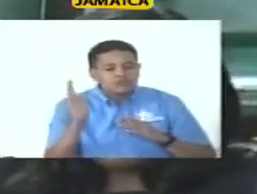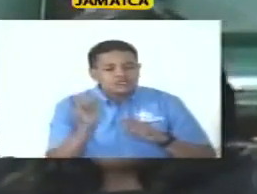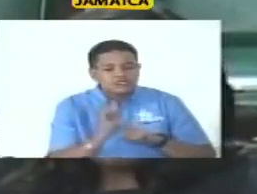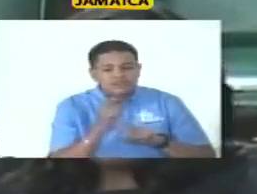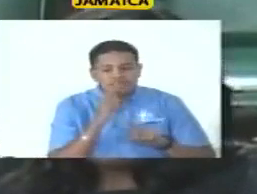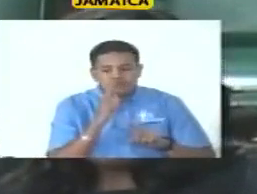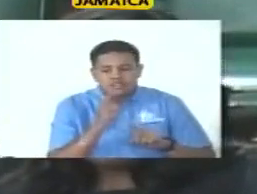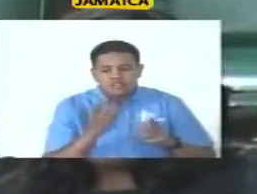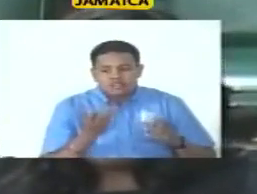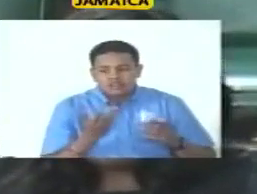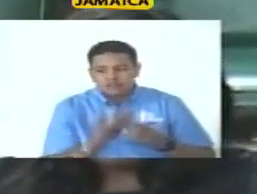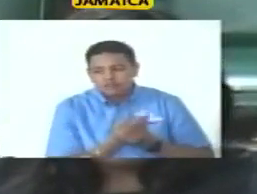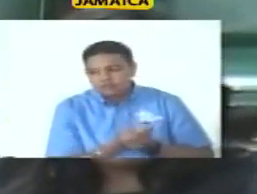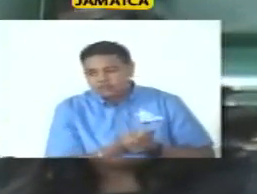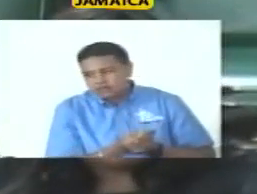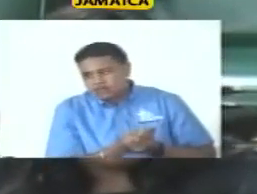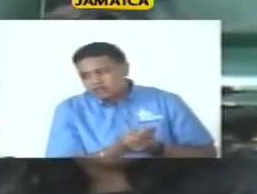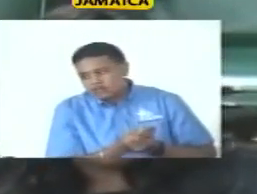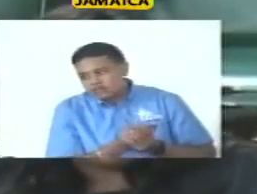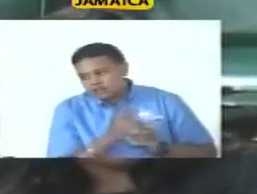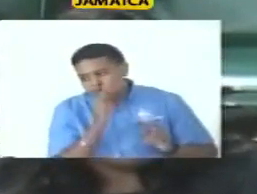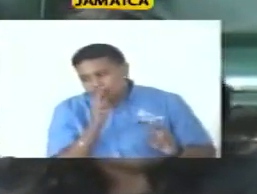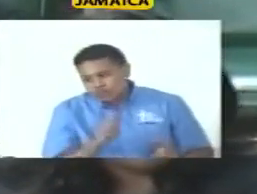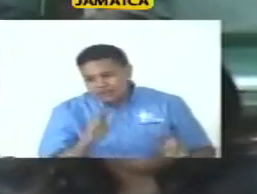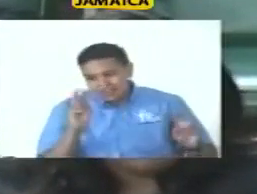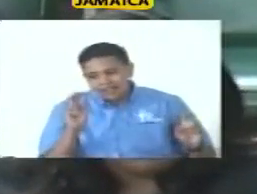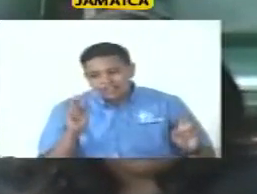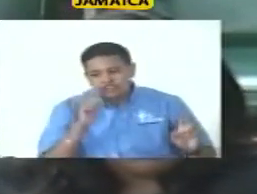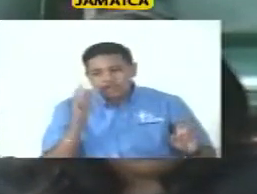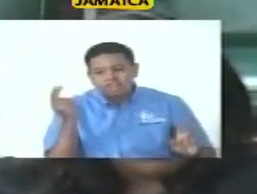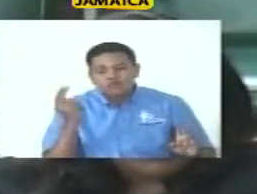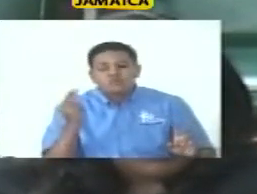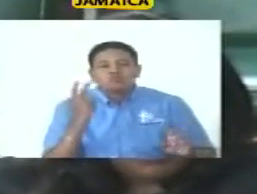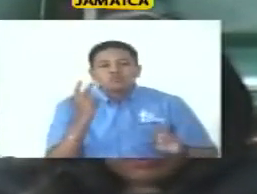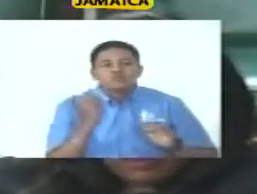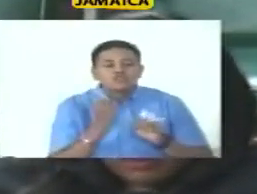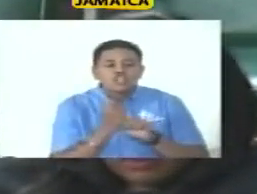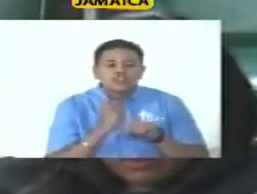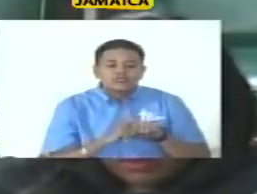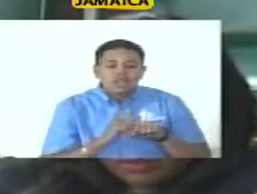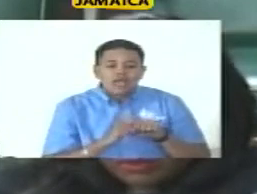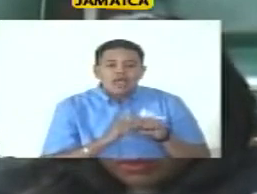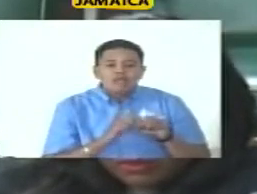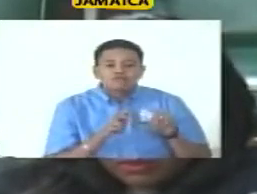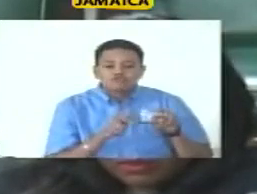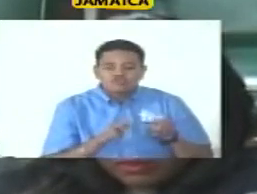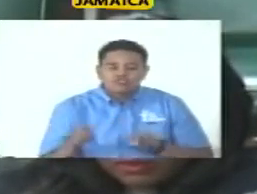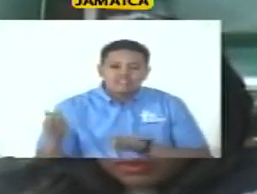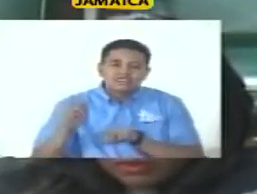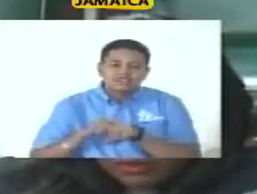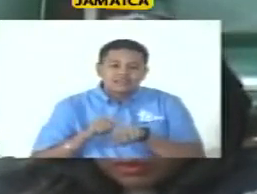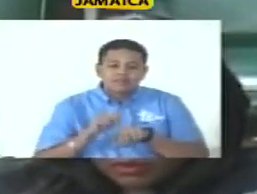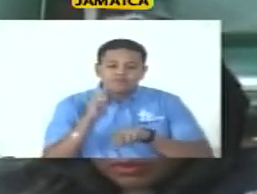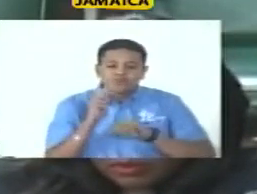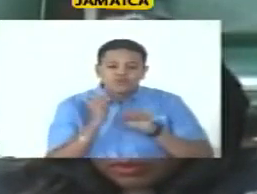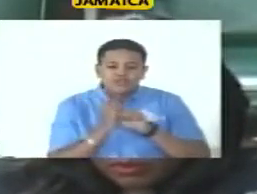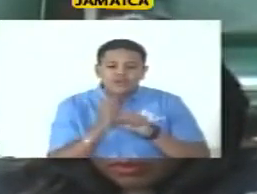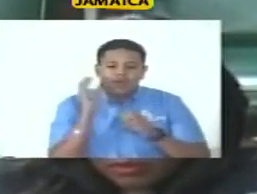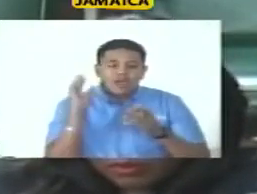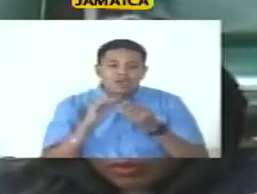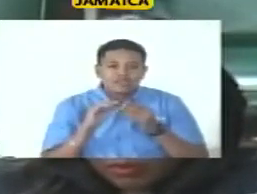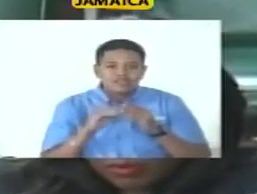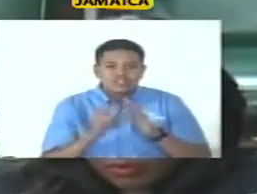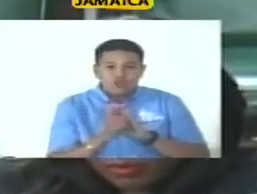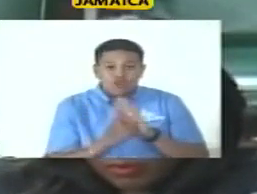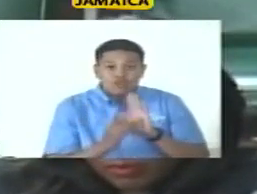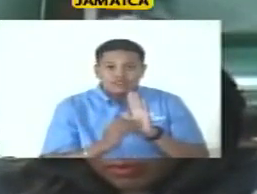the issue of the use of the two-year period, which is a transition period created within the statute